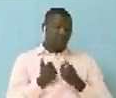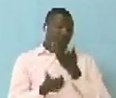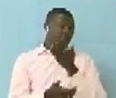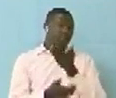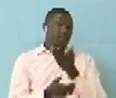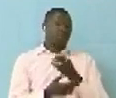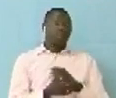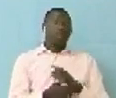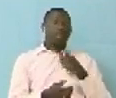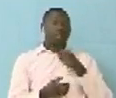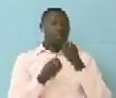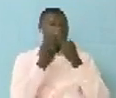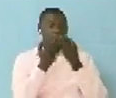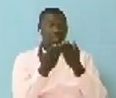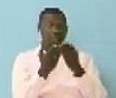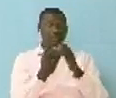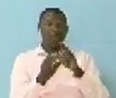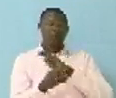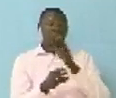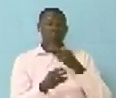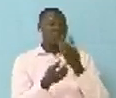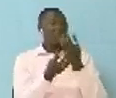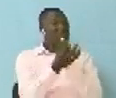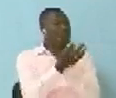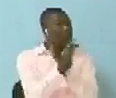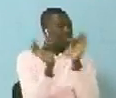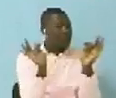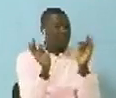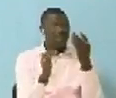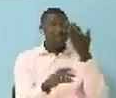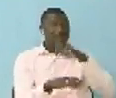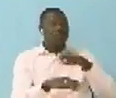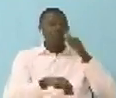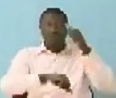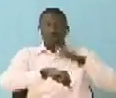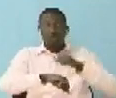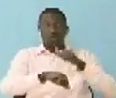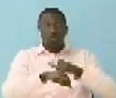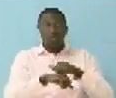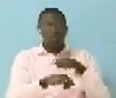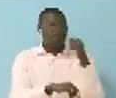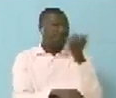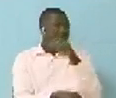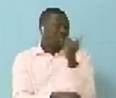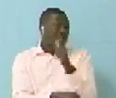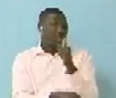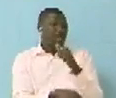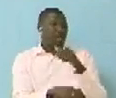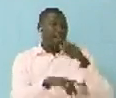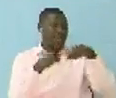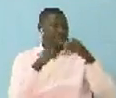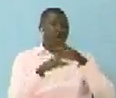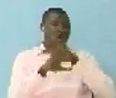And he said it was not so free from torture and intimidation after all.